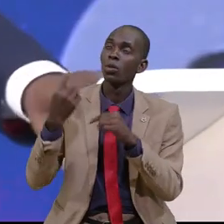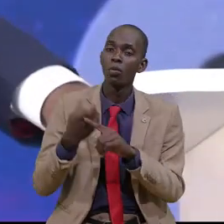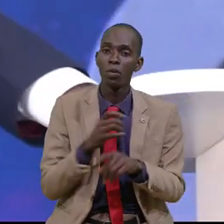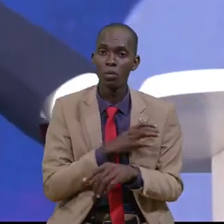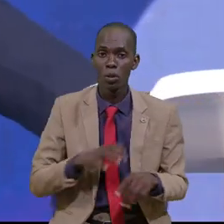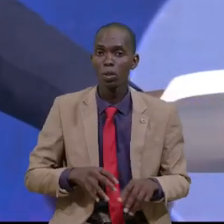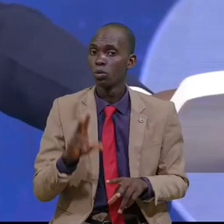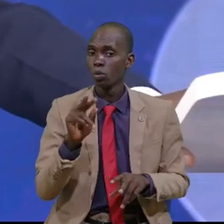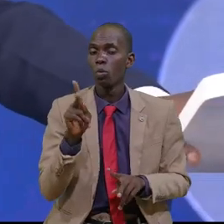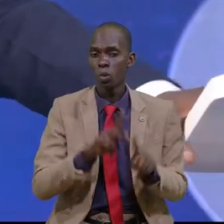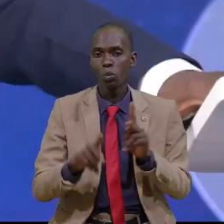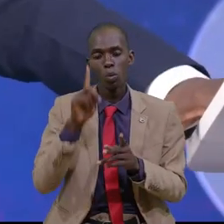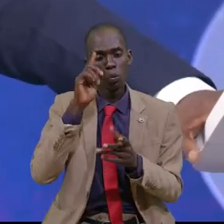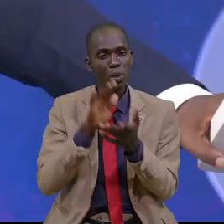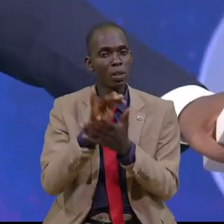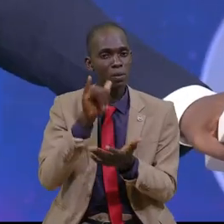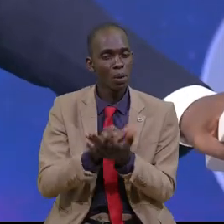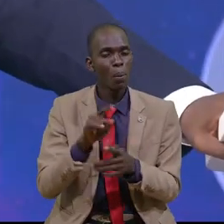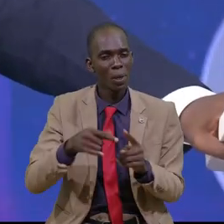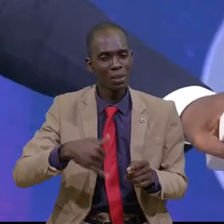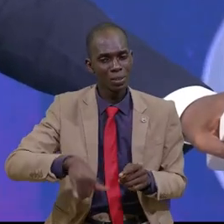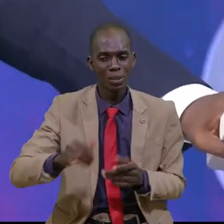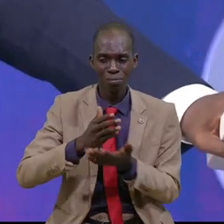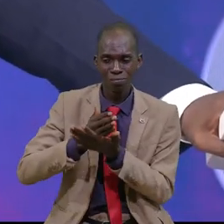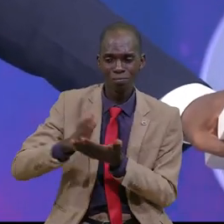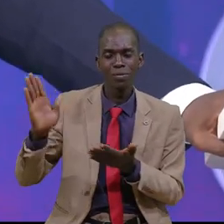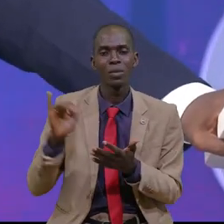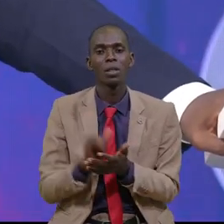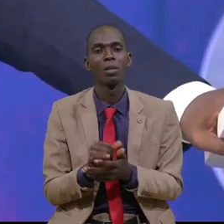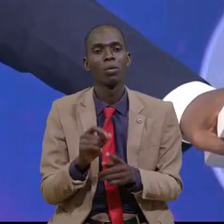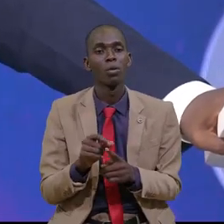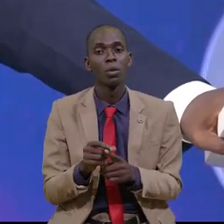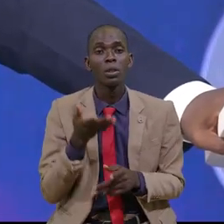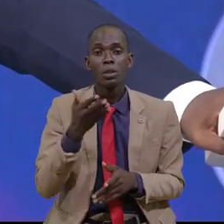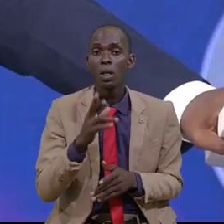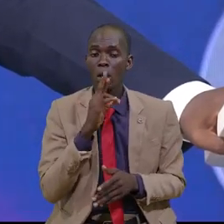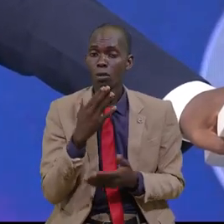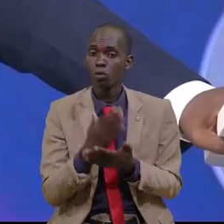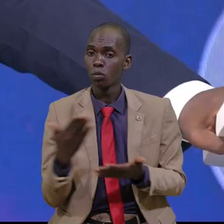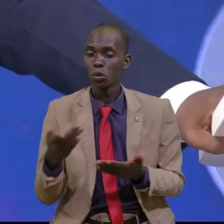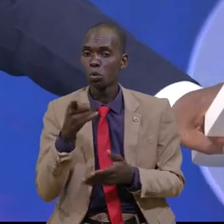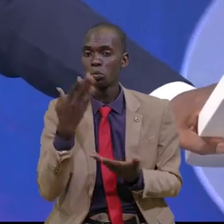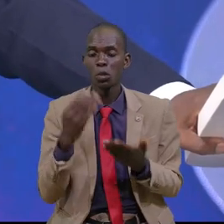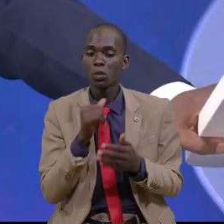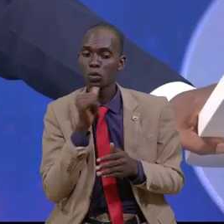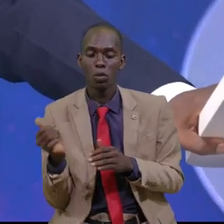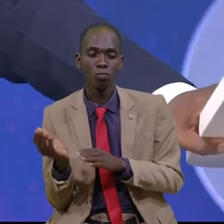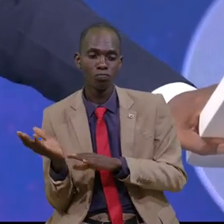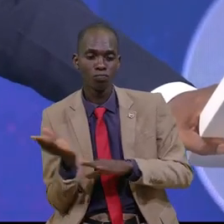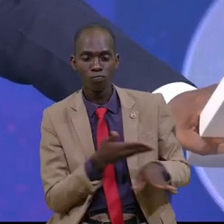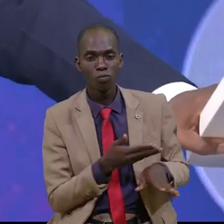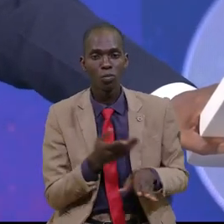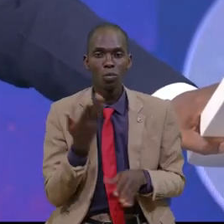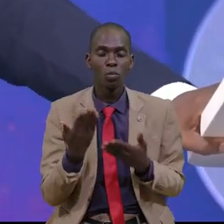that, but they neglect. There are things you may not reject outright. You may not say,